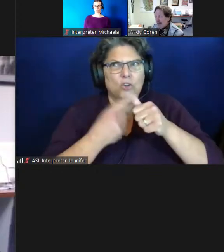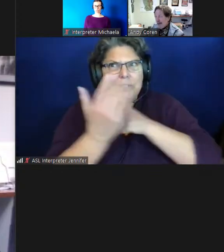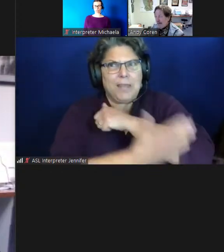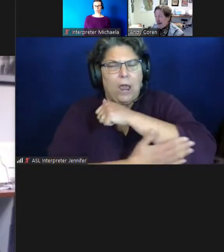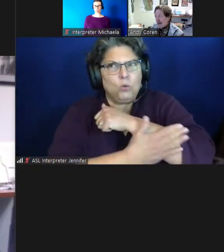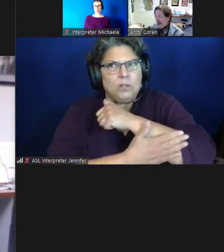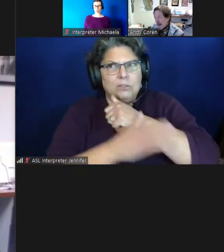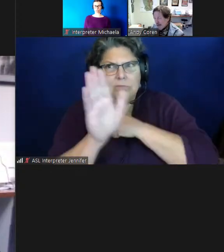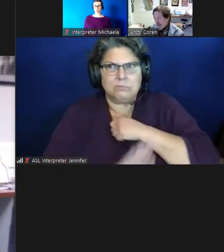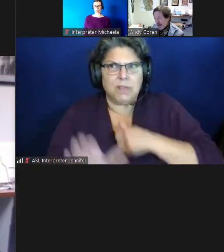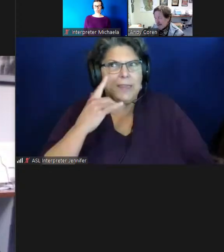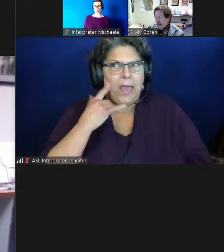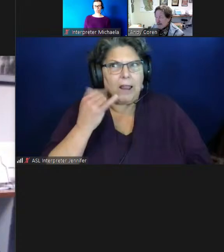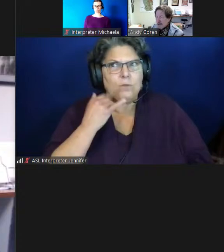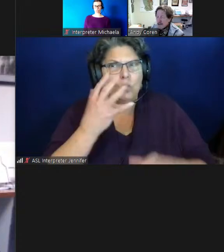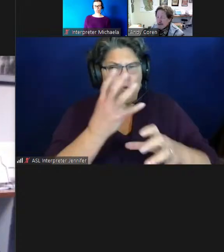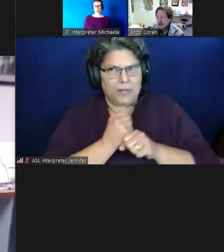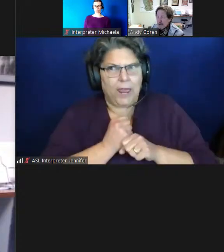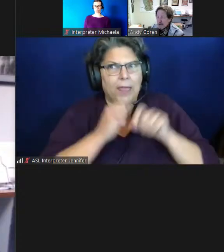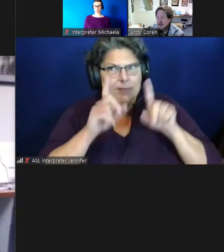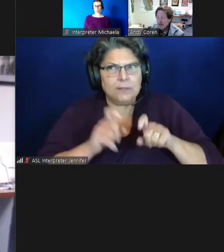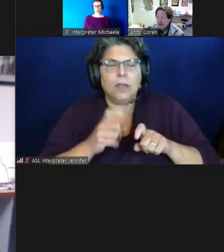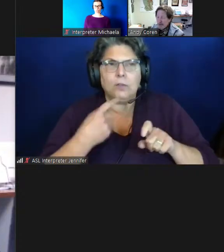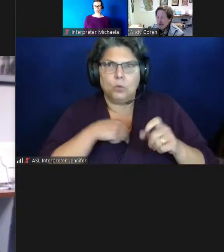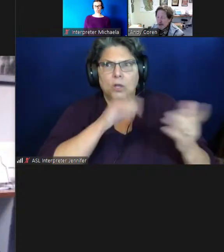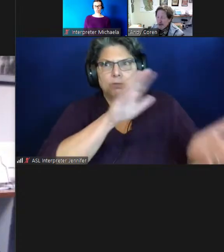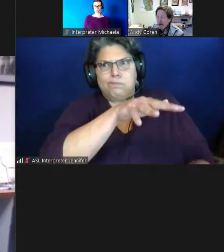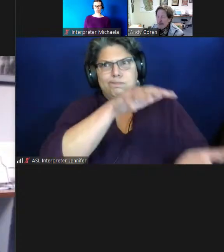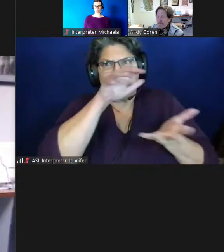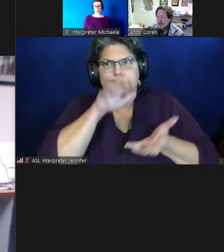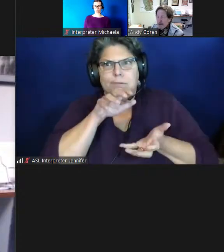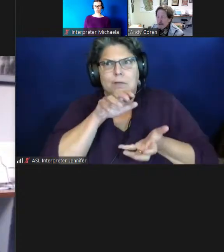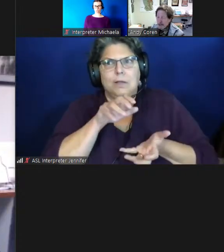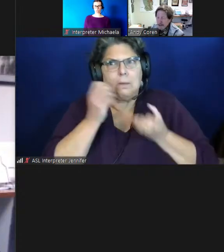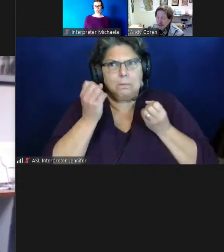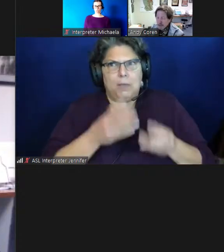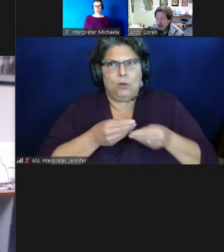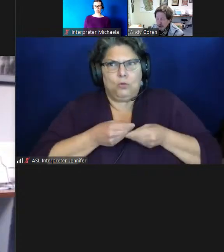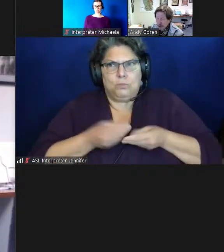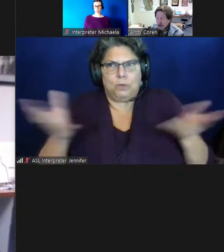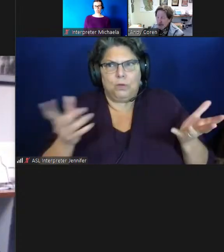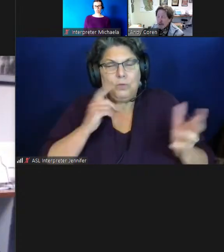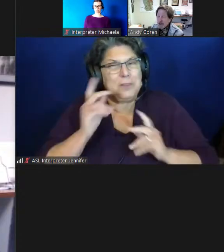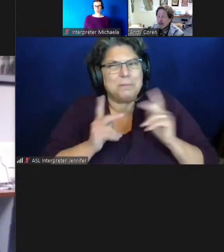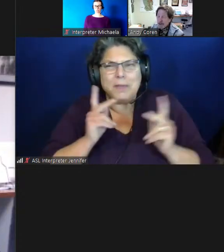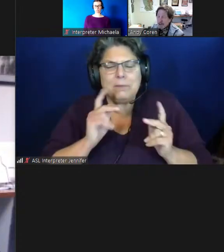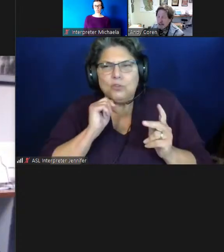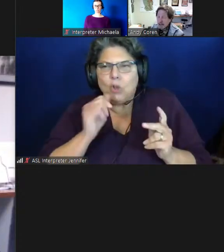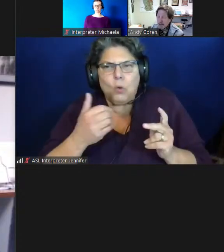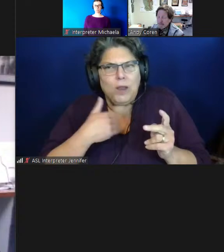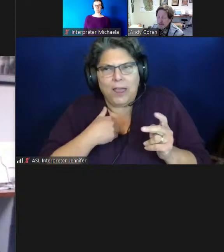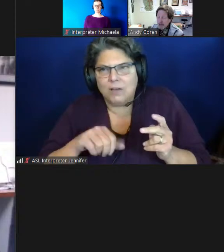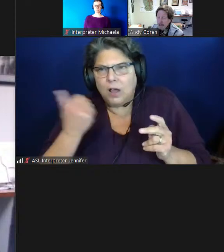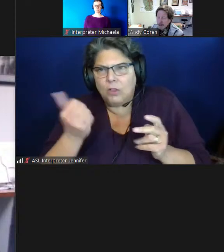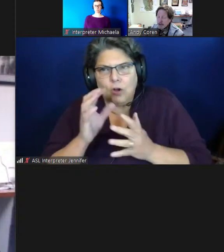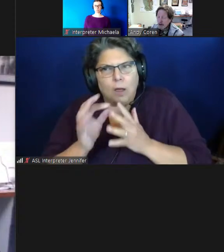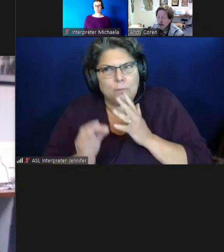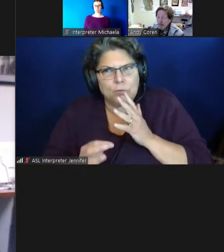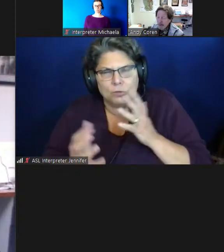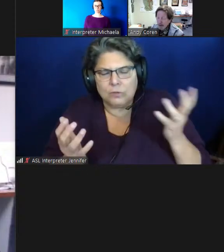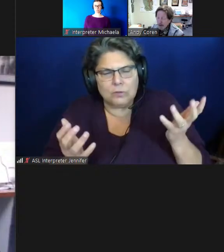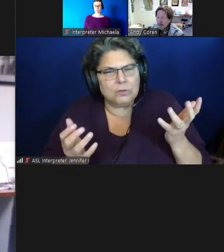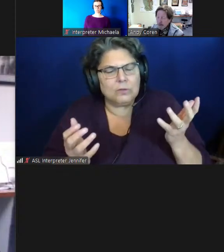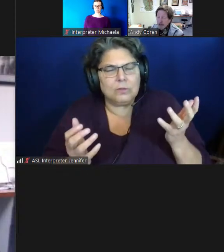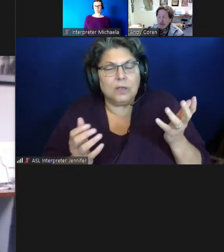state. And we got a lot to pass out to those people who are the least resourced. The tests